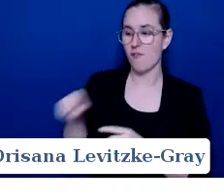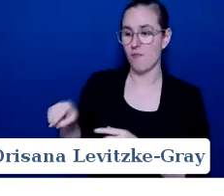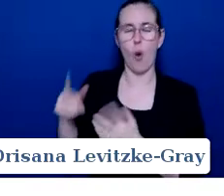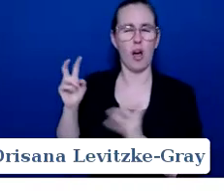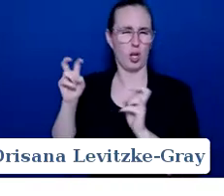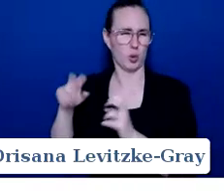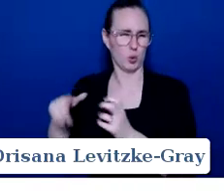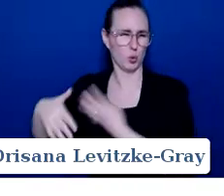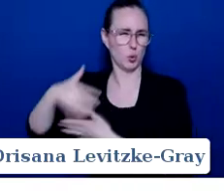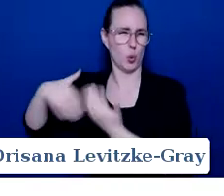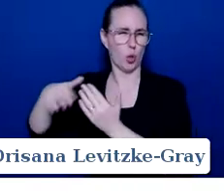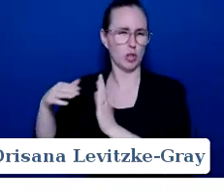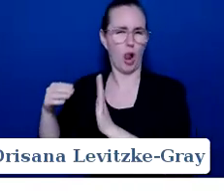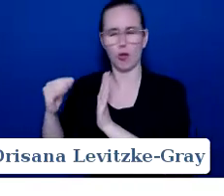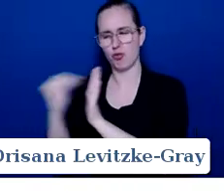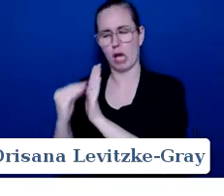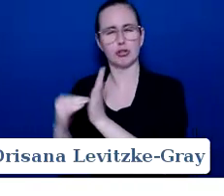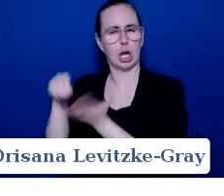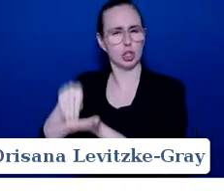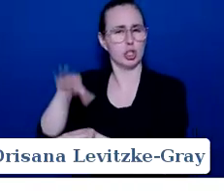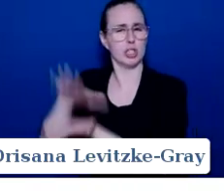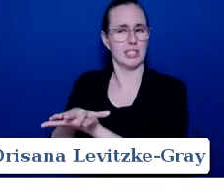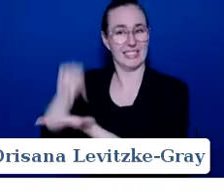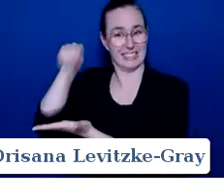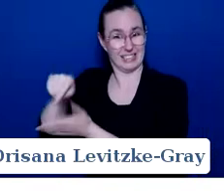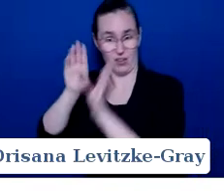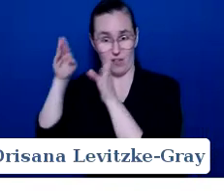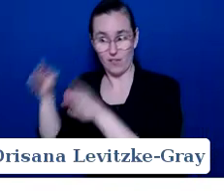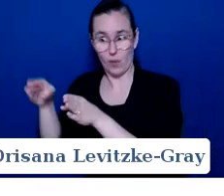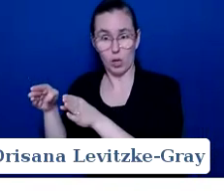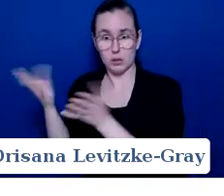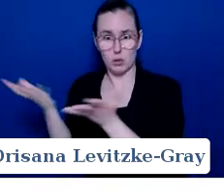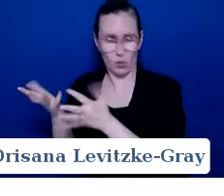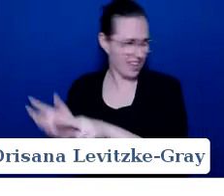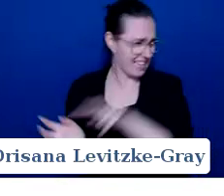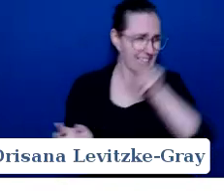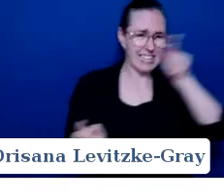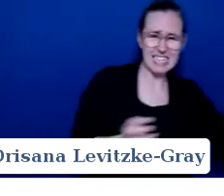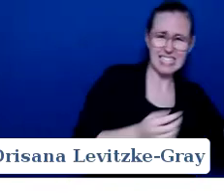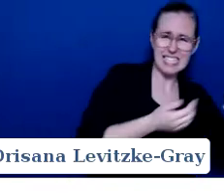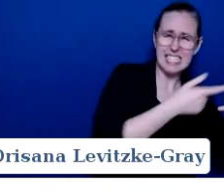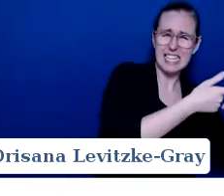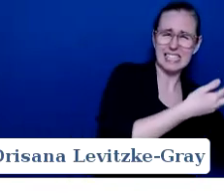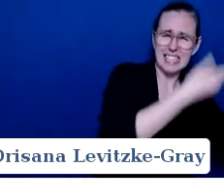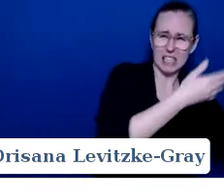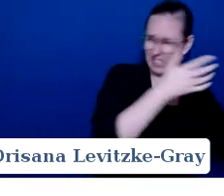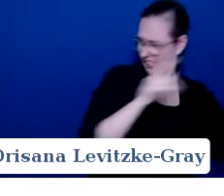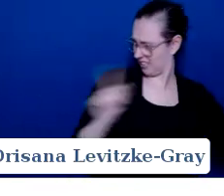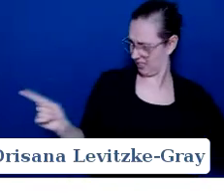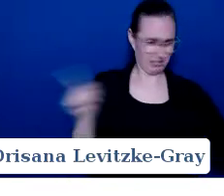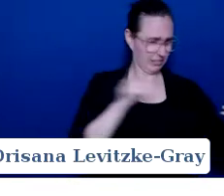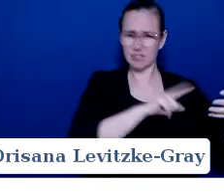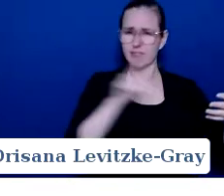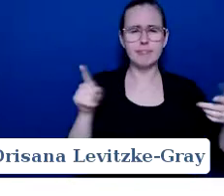reach this number, and it's very difficult to compare actually the statistical assessment and administrative records. They will never